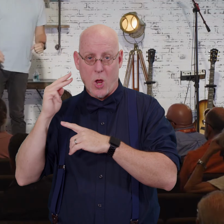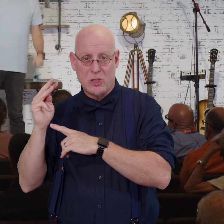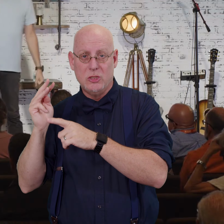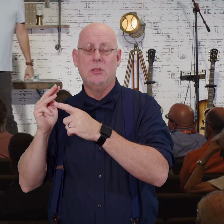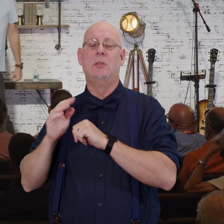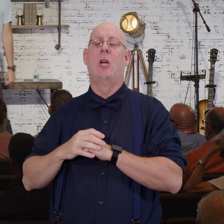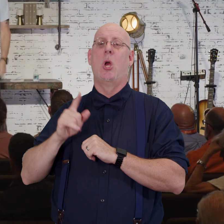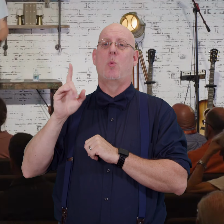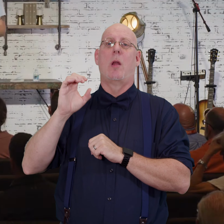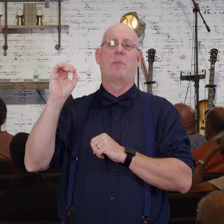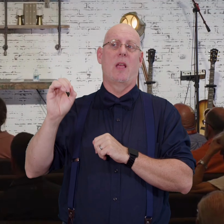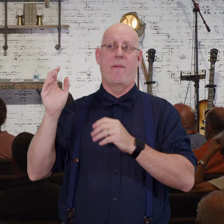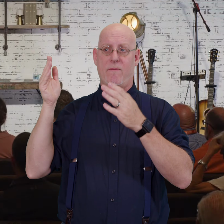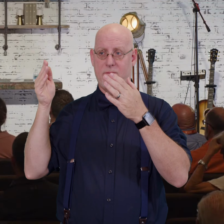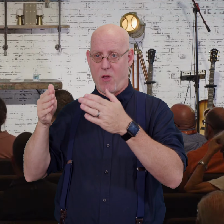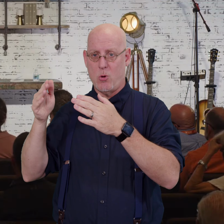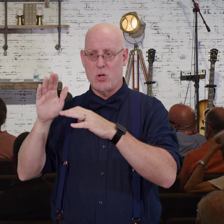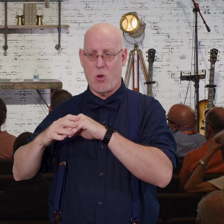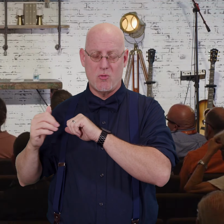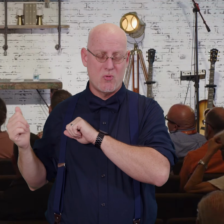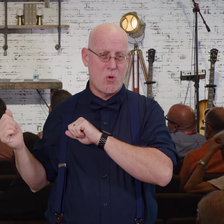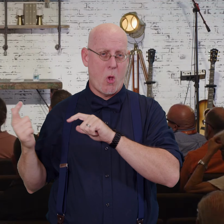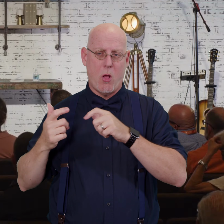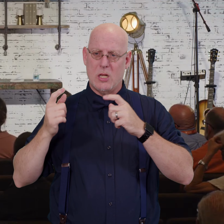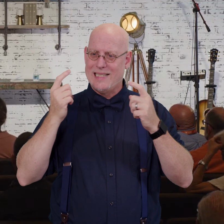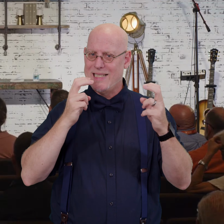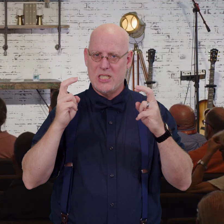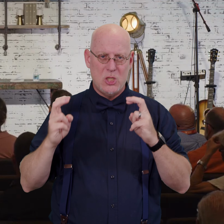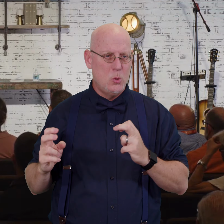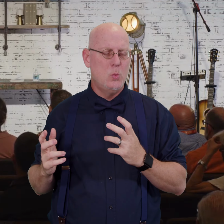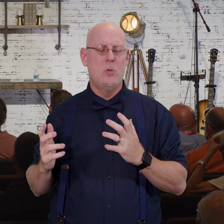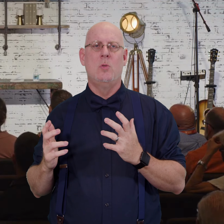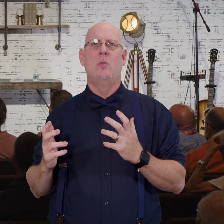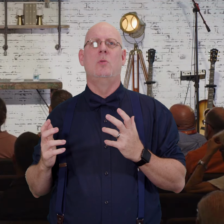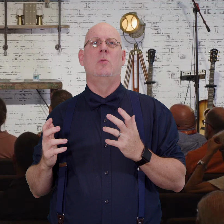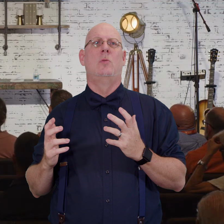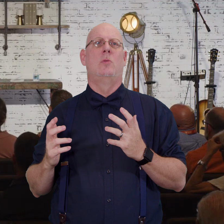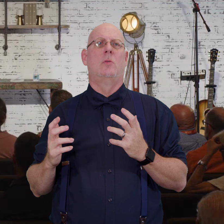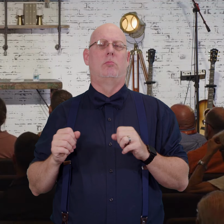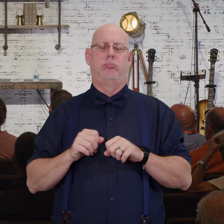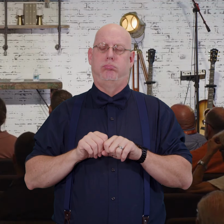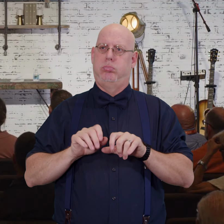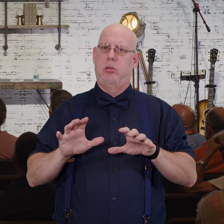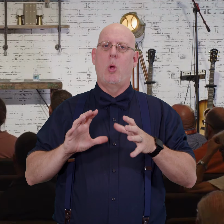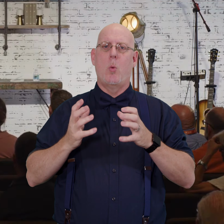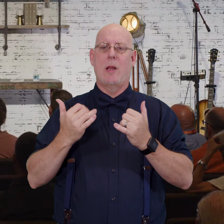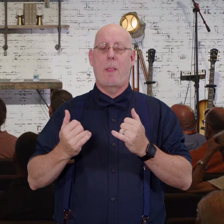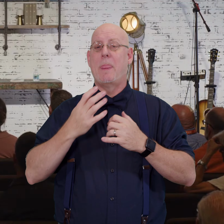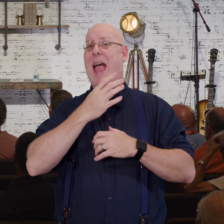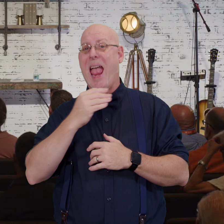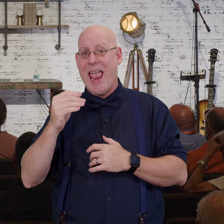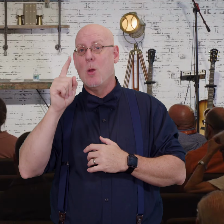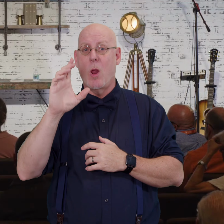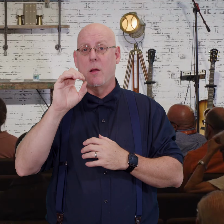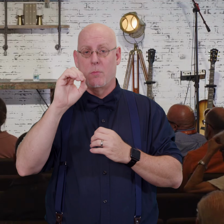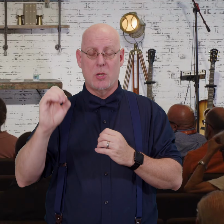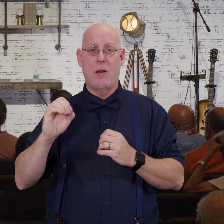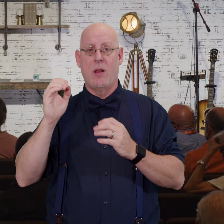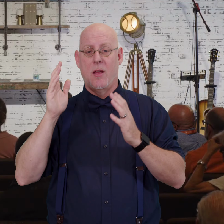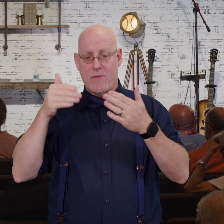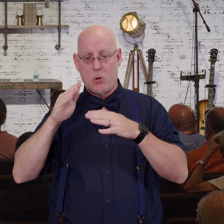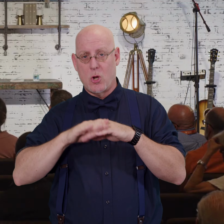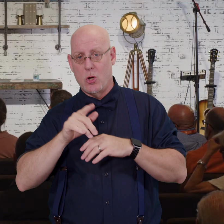100% focused on all the calamity and issues that are pervasive in the world today and 100% focused